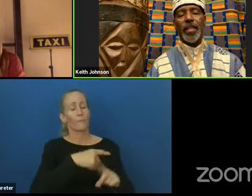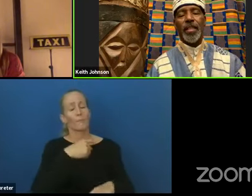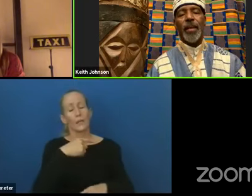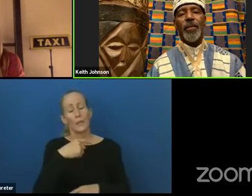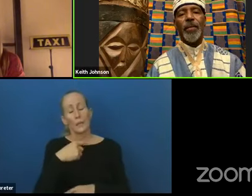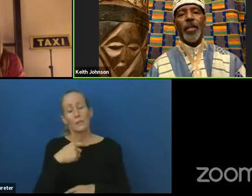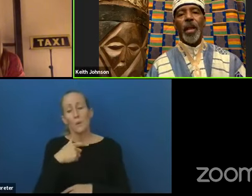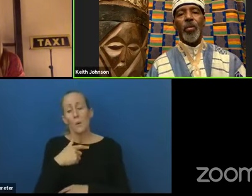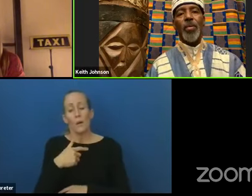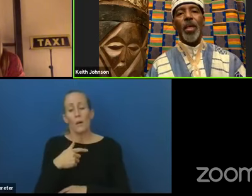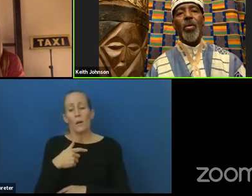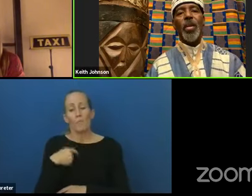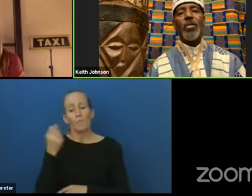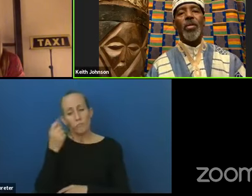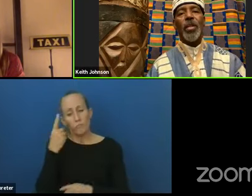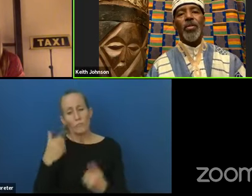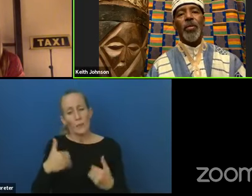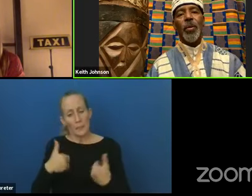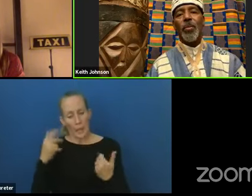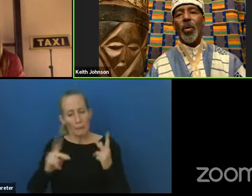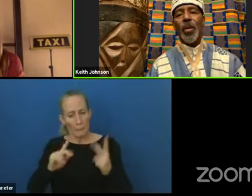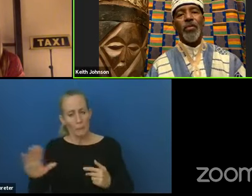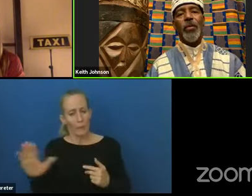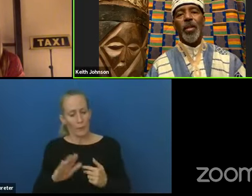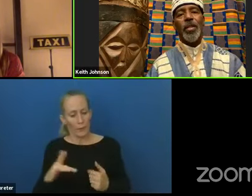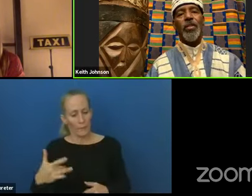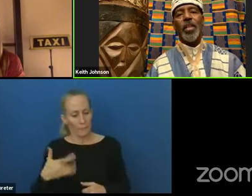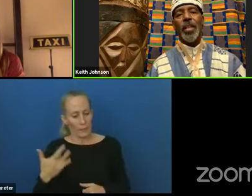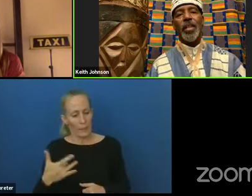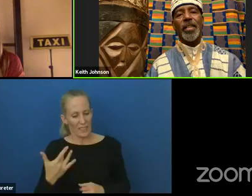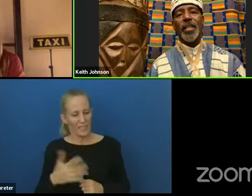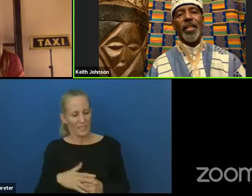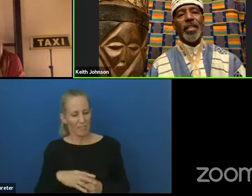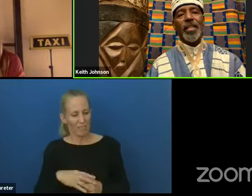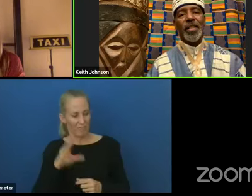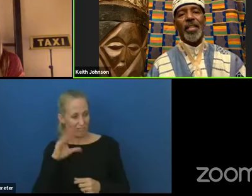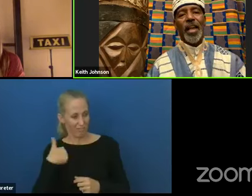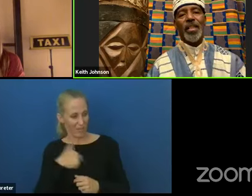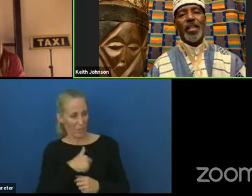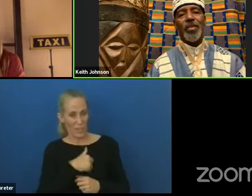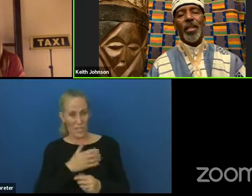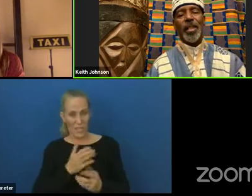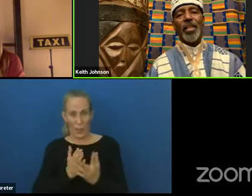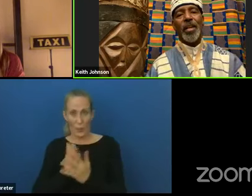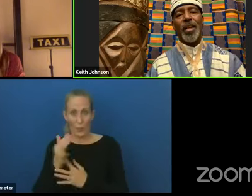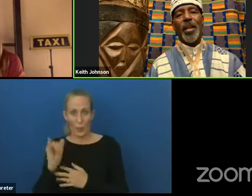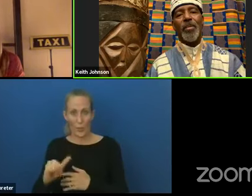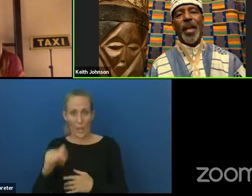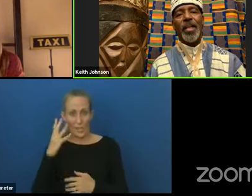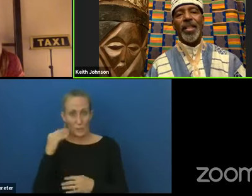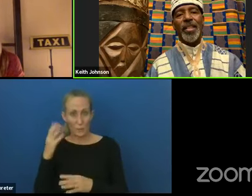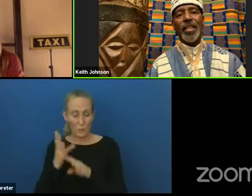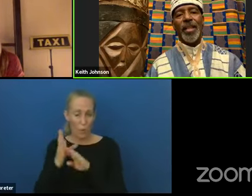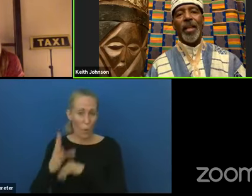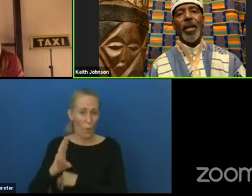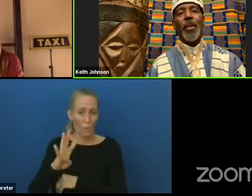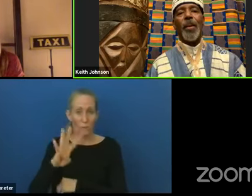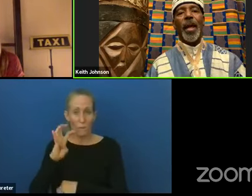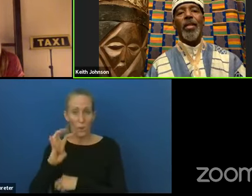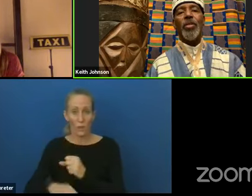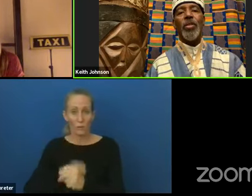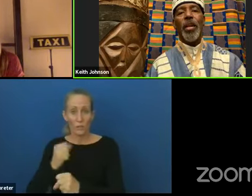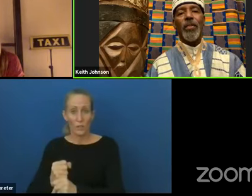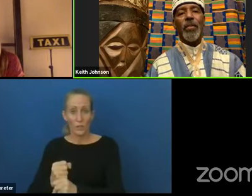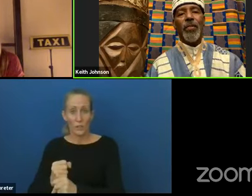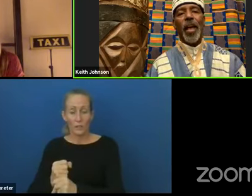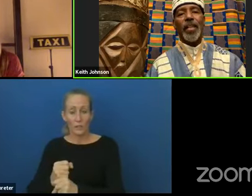I understand that we've been going through this for more than 400 years. This is not something that's going to come by easily. But